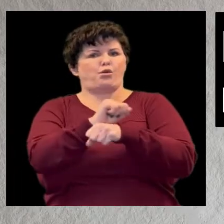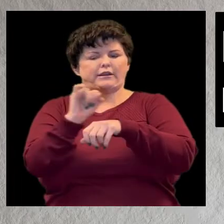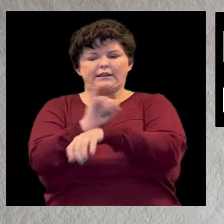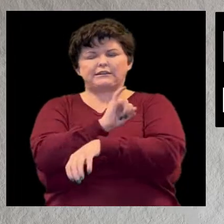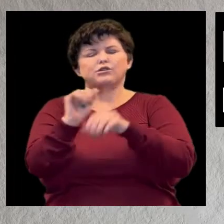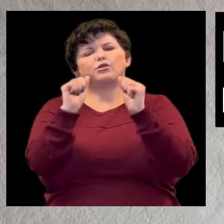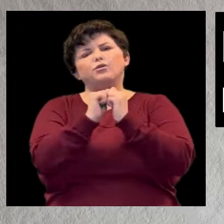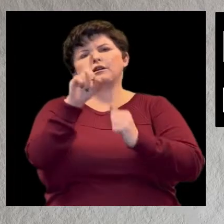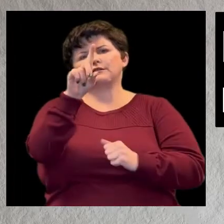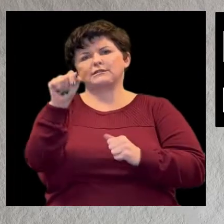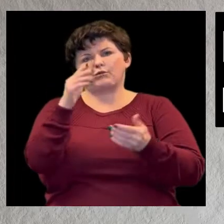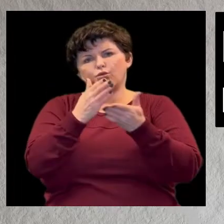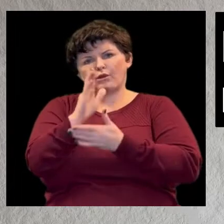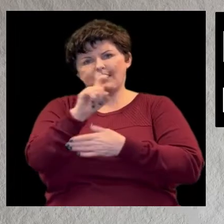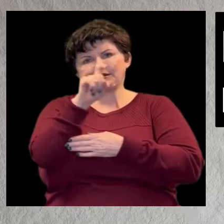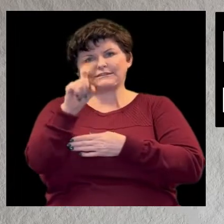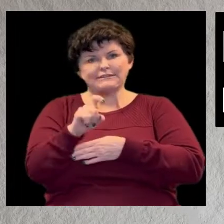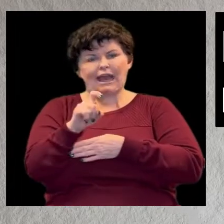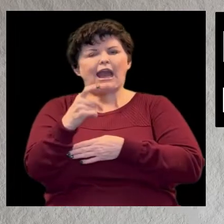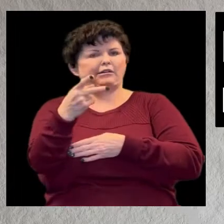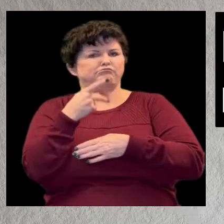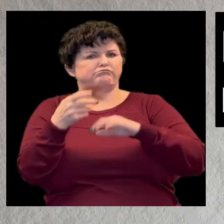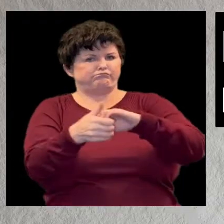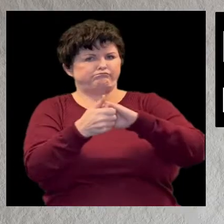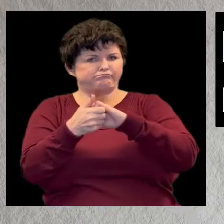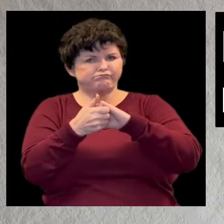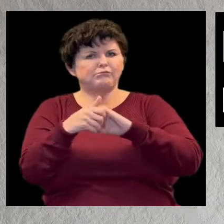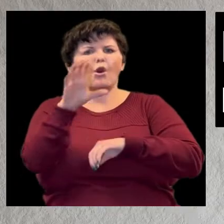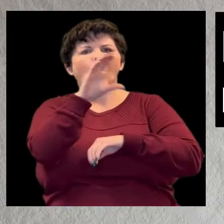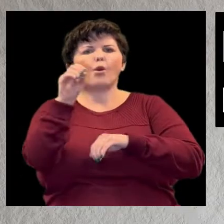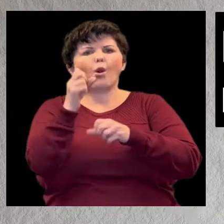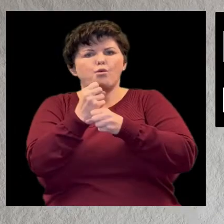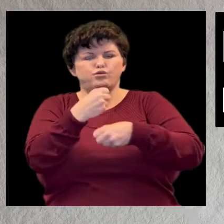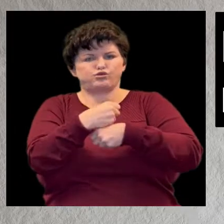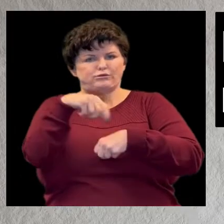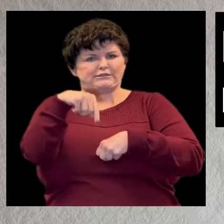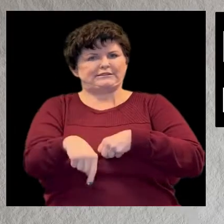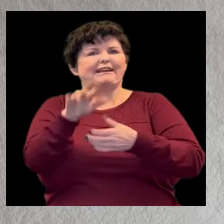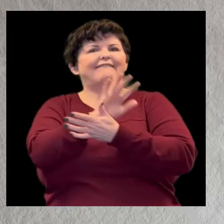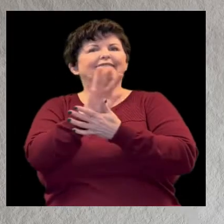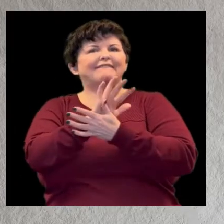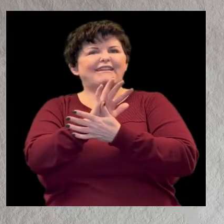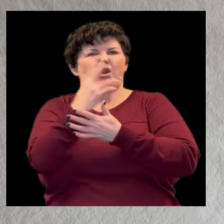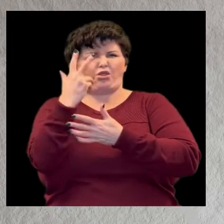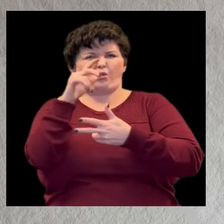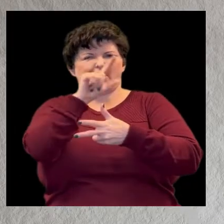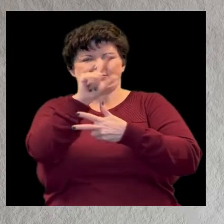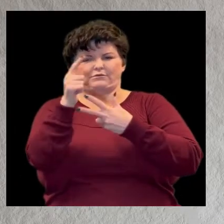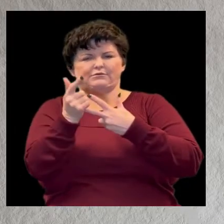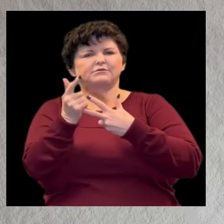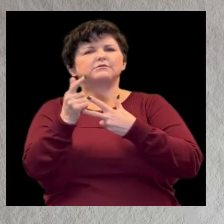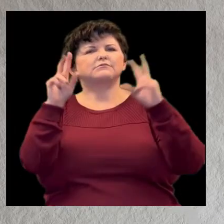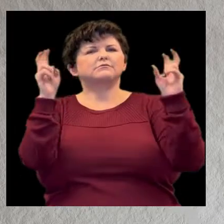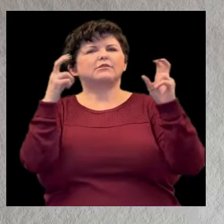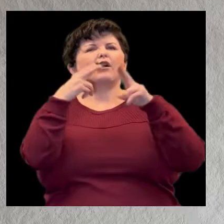Rights Texas, and we're working together to co-produce this video series called How to Be Your Own